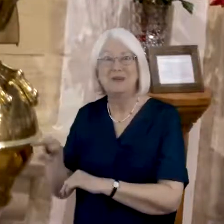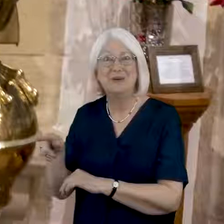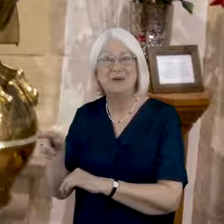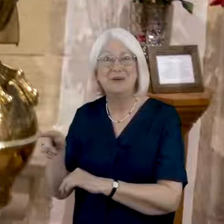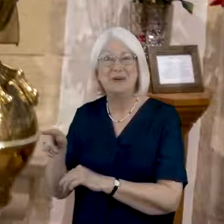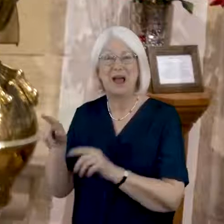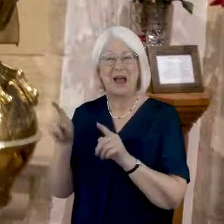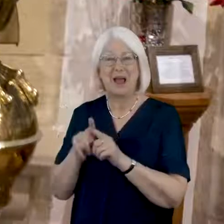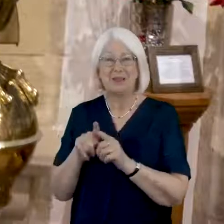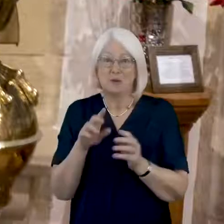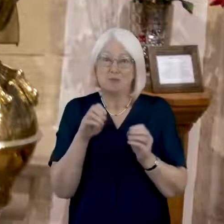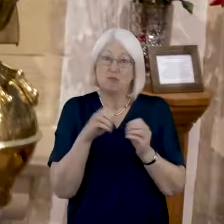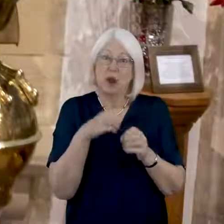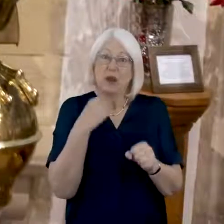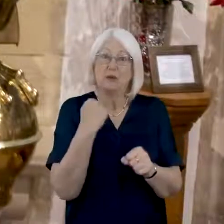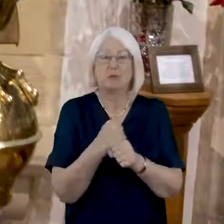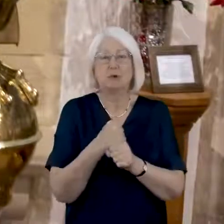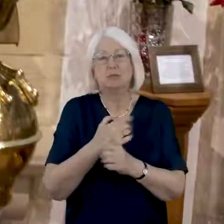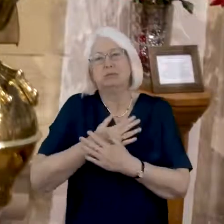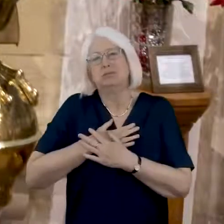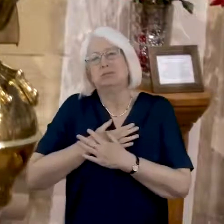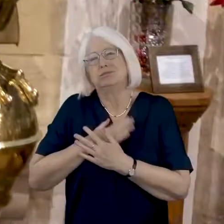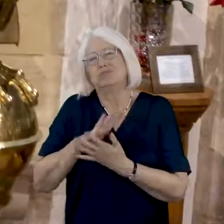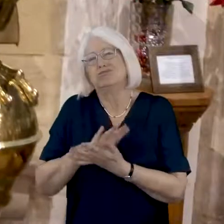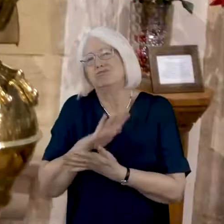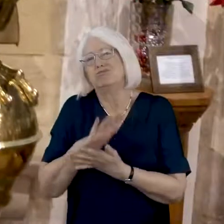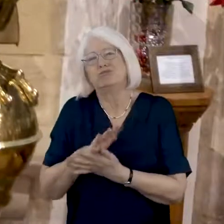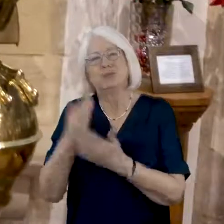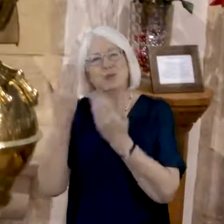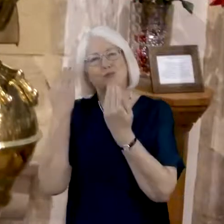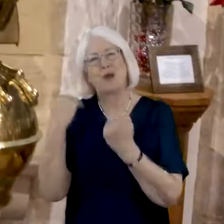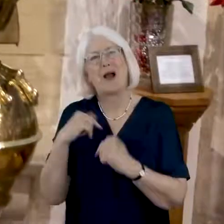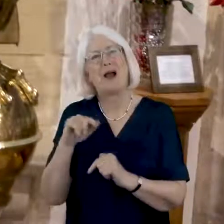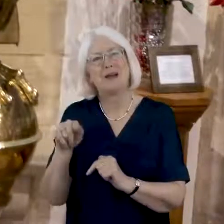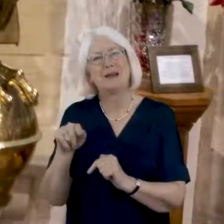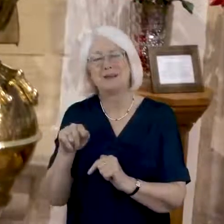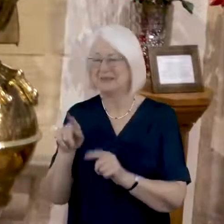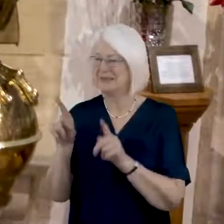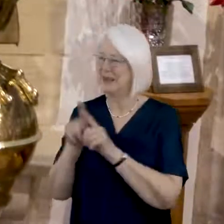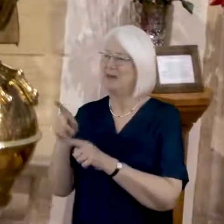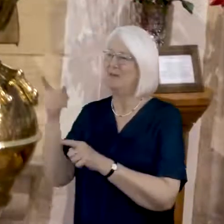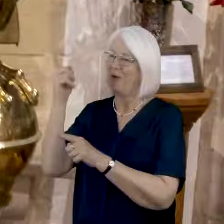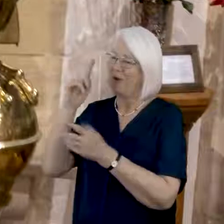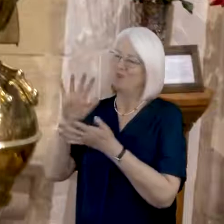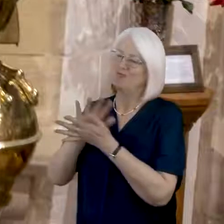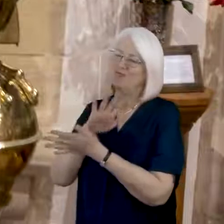rejoices over the bride, so shall your God rejoice over you.